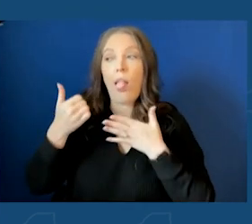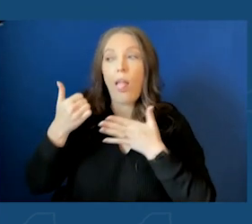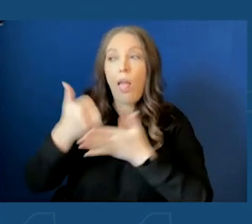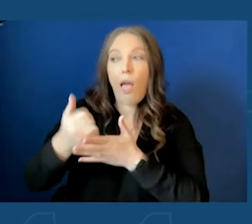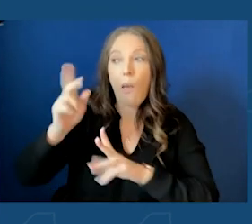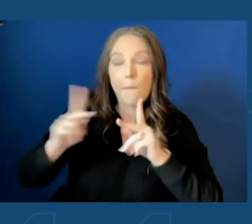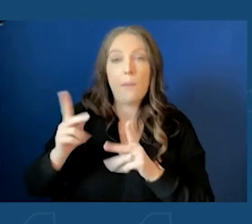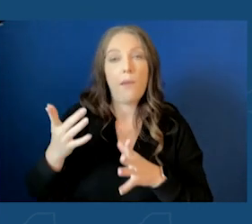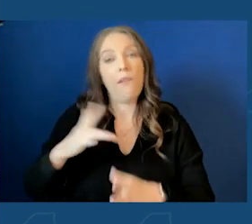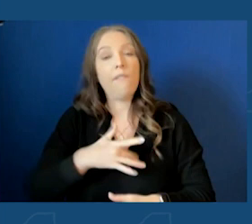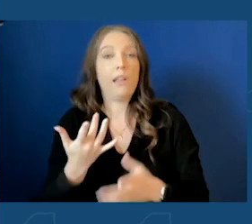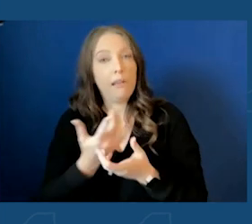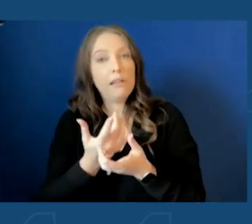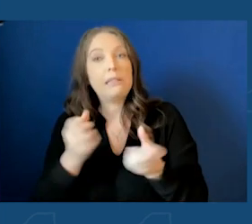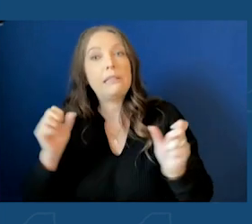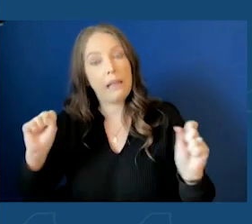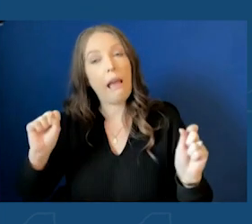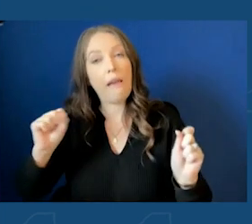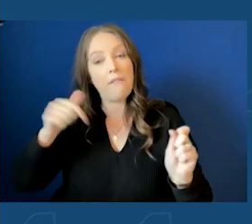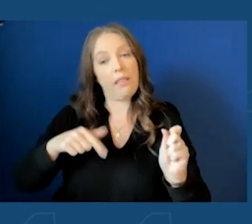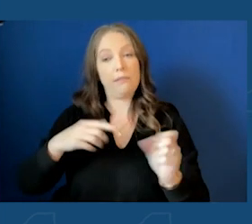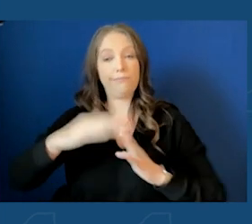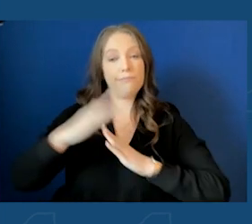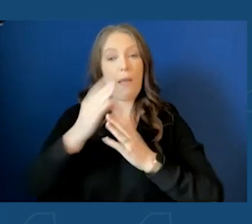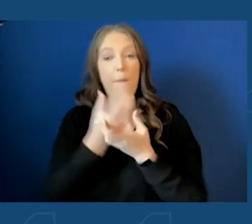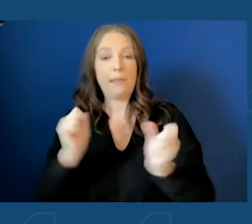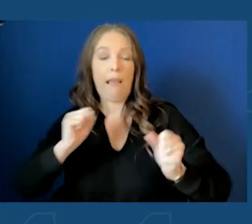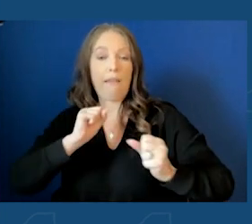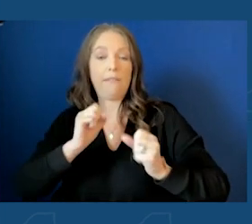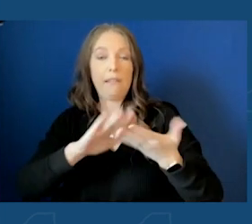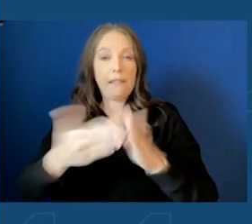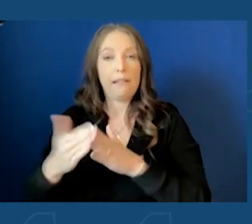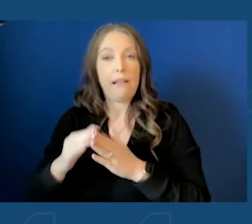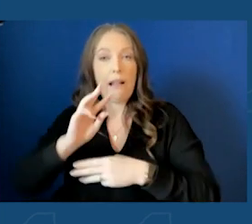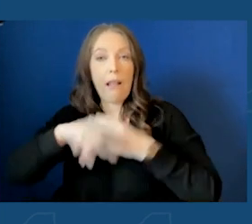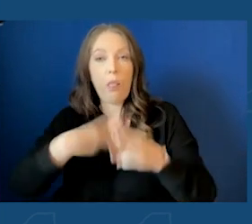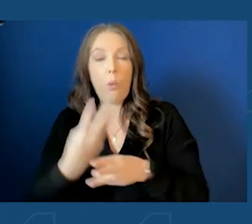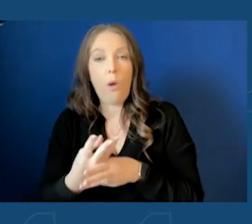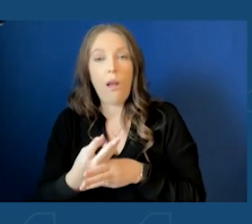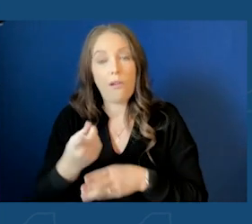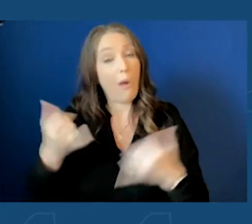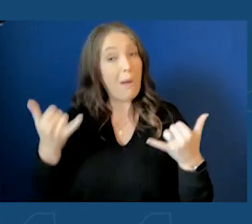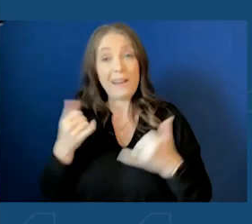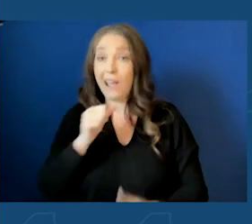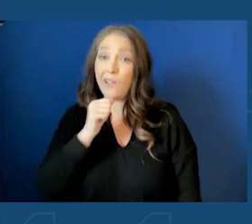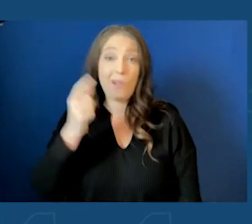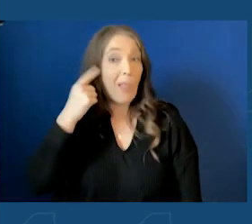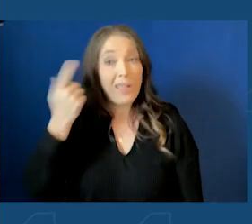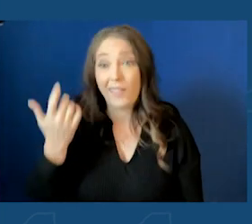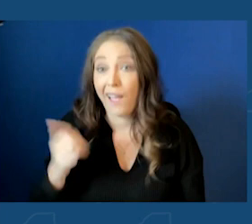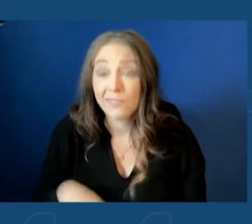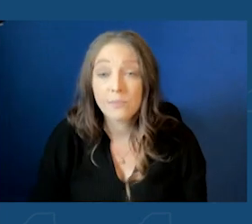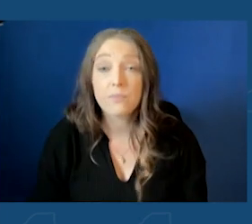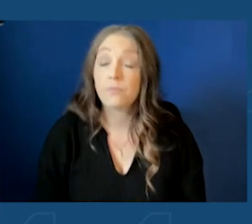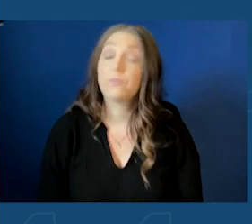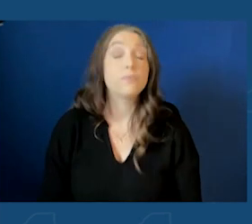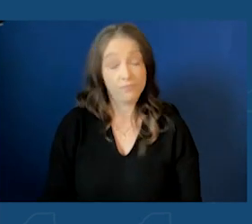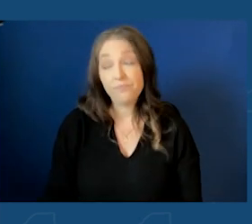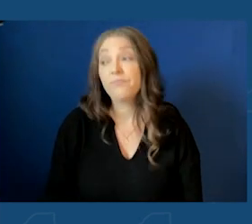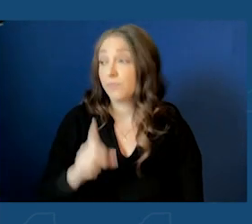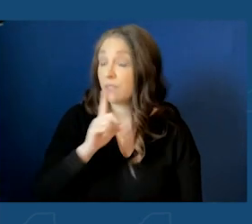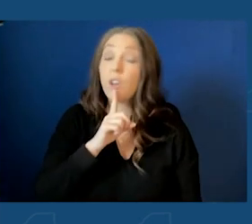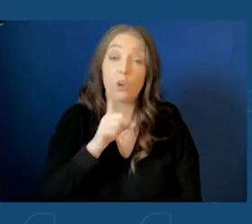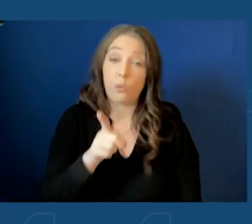that this is the safest city in the world, the safest state in the world, because they don't think that right now. Now, and that is very real, and this is